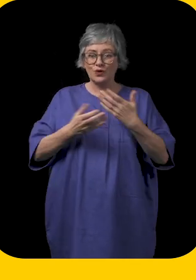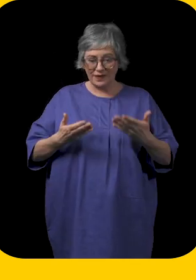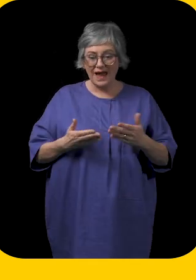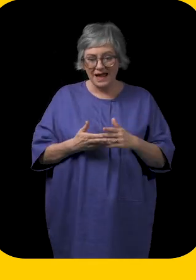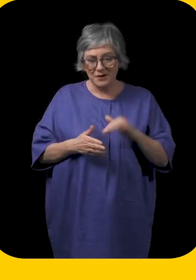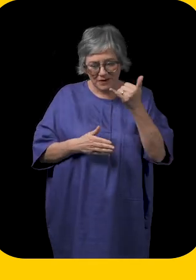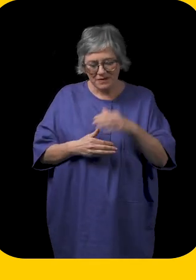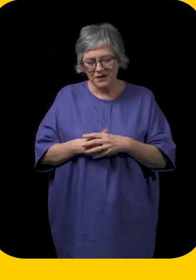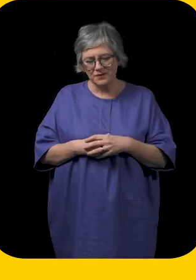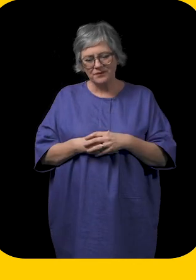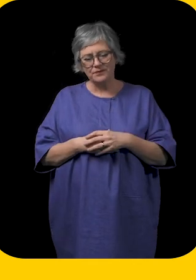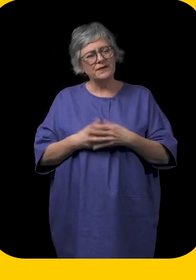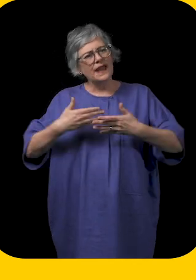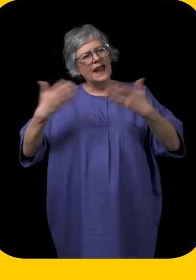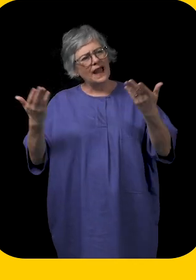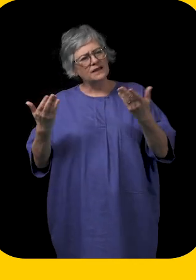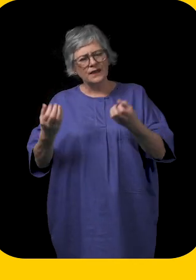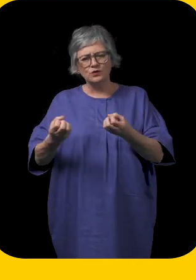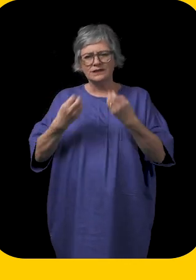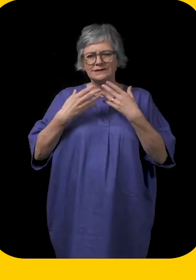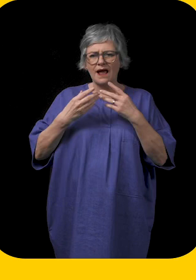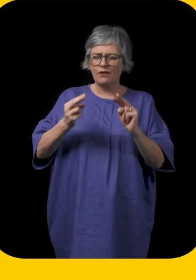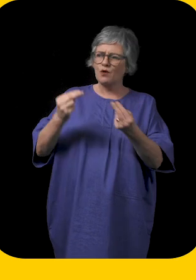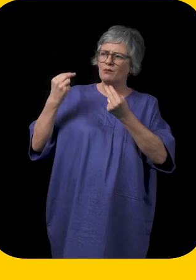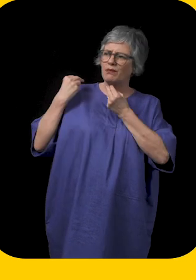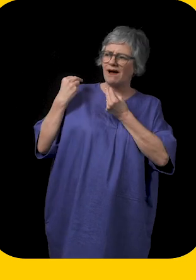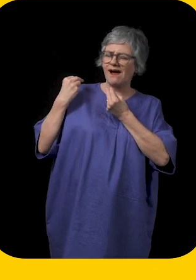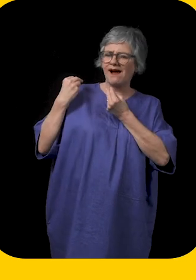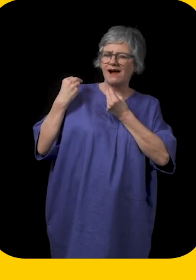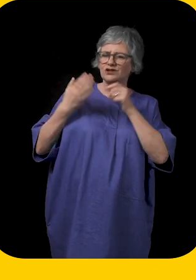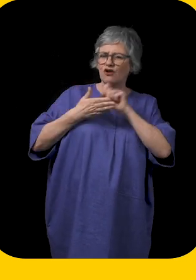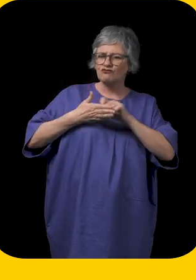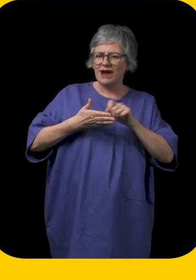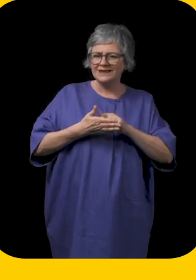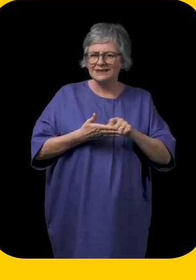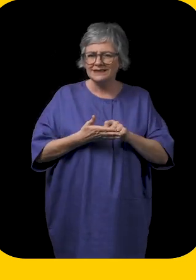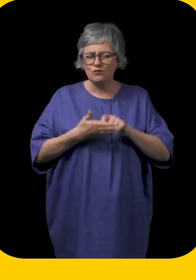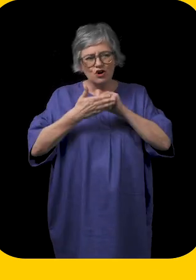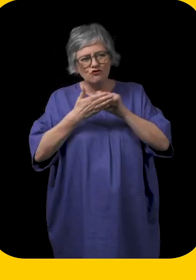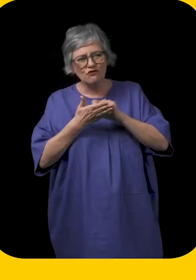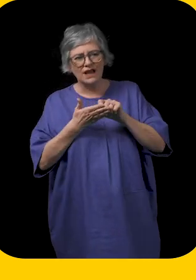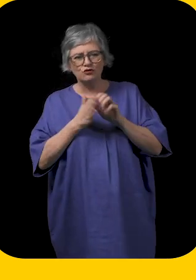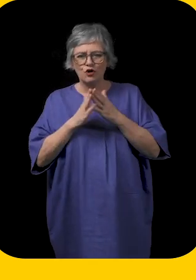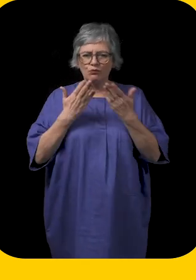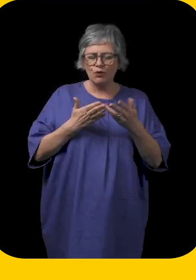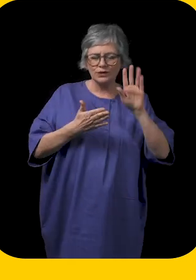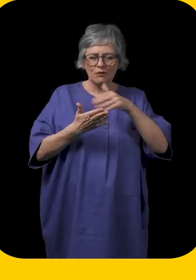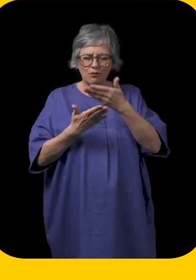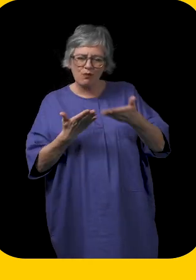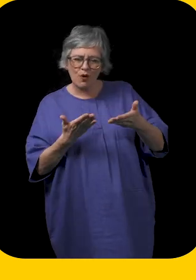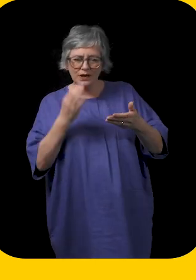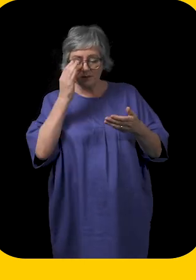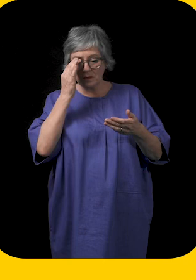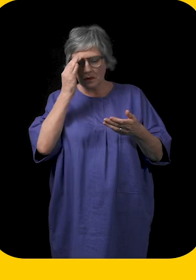to do that, I hope. Yeah. That sounds good. Is there anything you'd like to tell your past writing self as you're writing your books